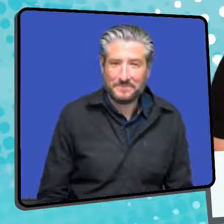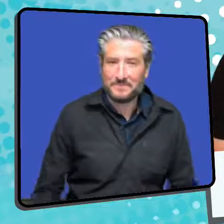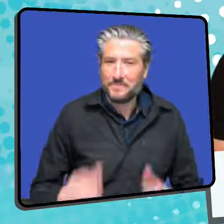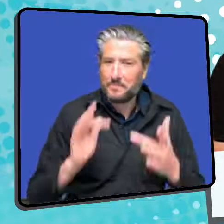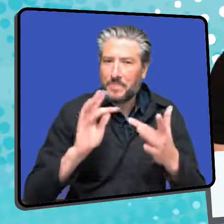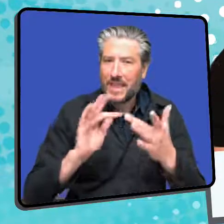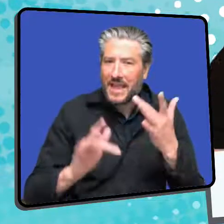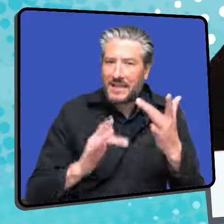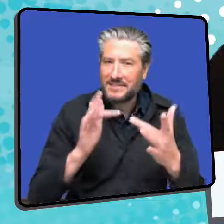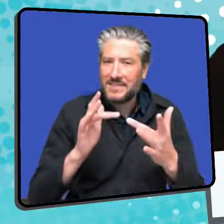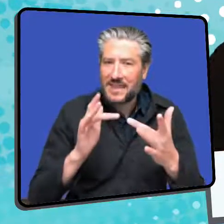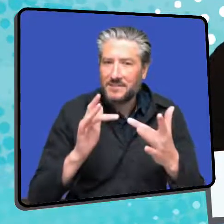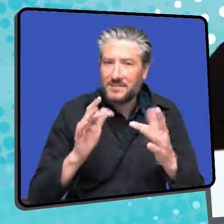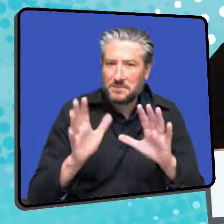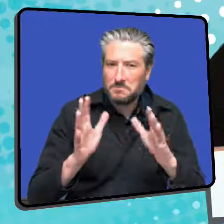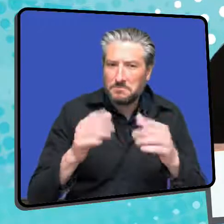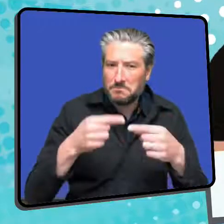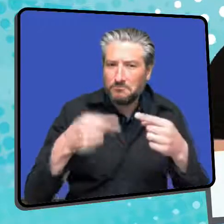It never takes 2 seconds.